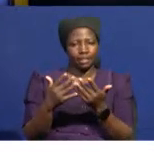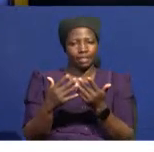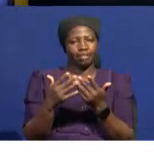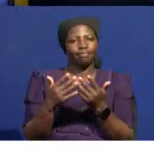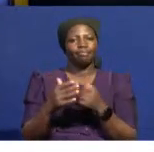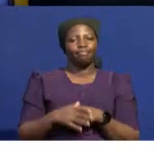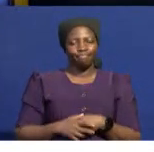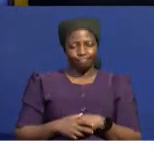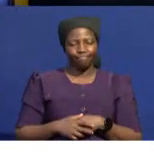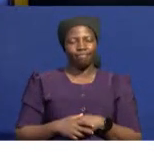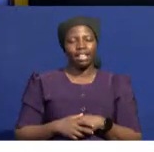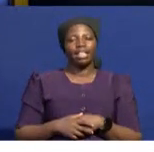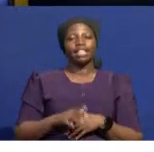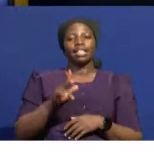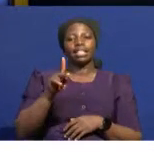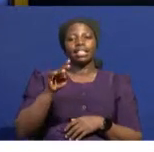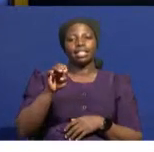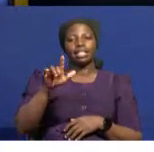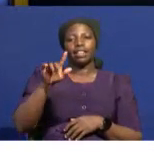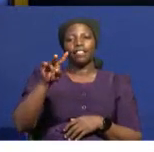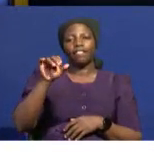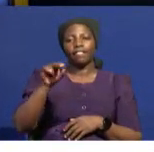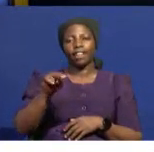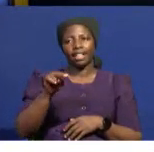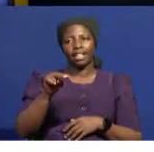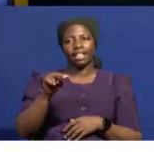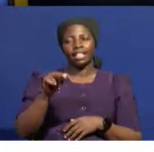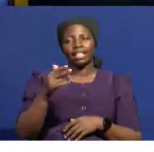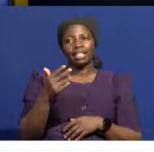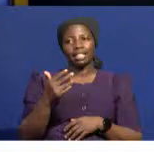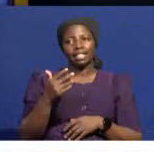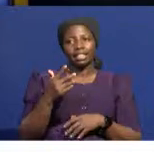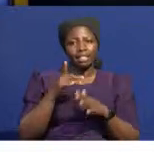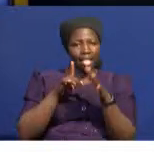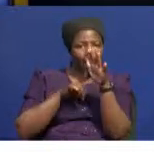ruthless fashion as Kevin De Bruyne claimed his